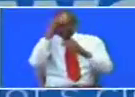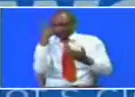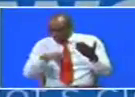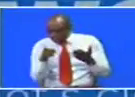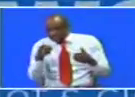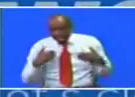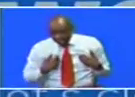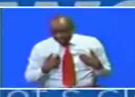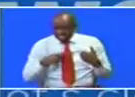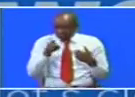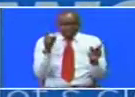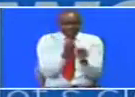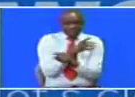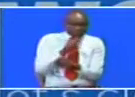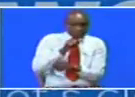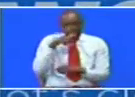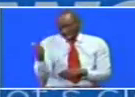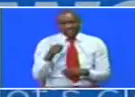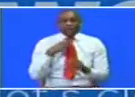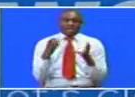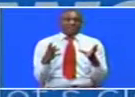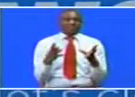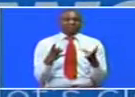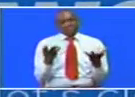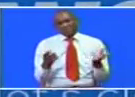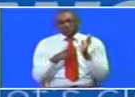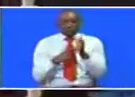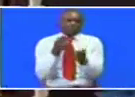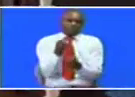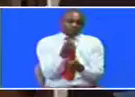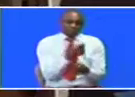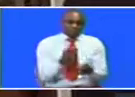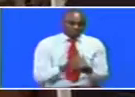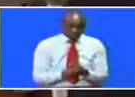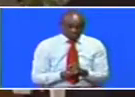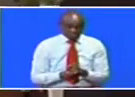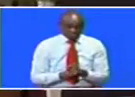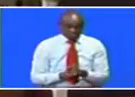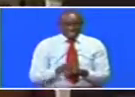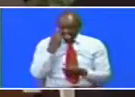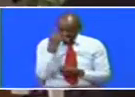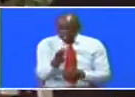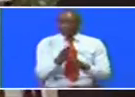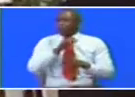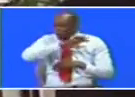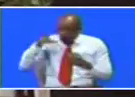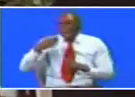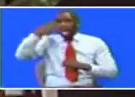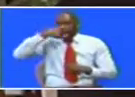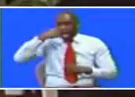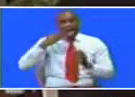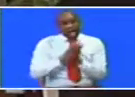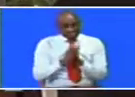are not any different from other vaccines administered at this age. With every single vaccine or every single